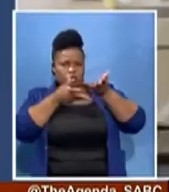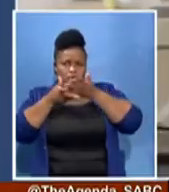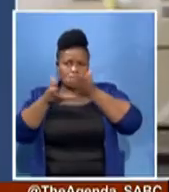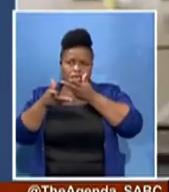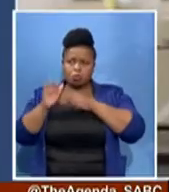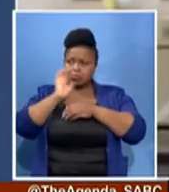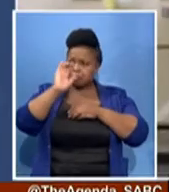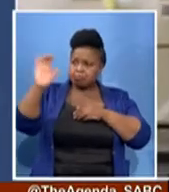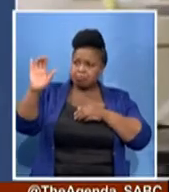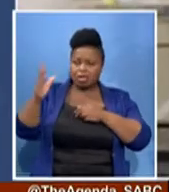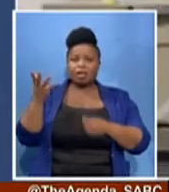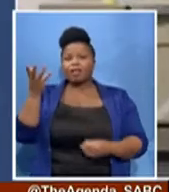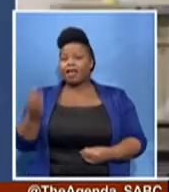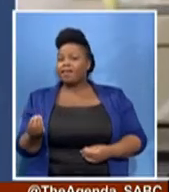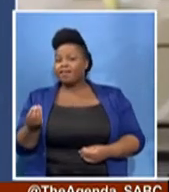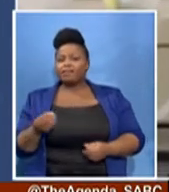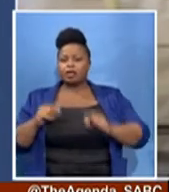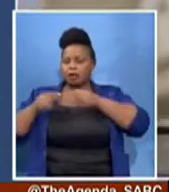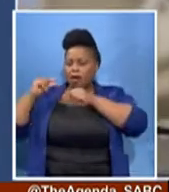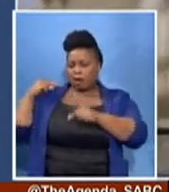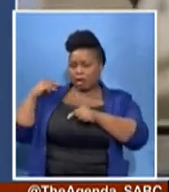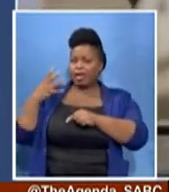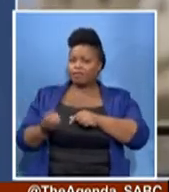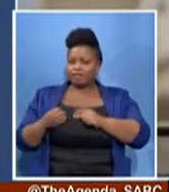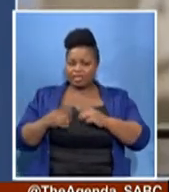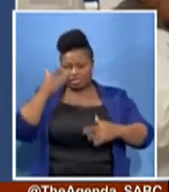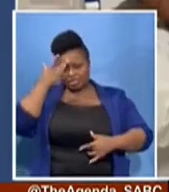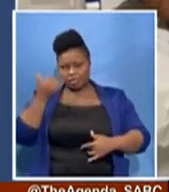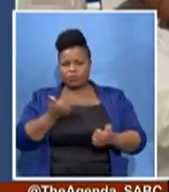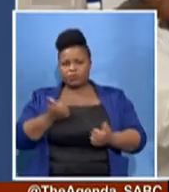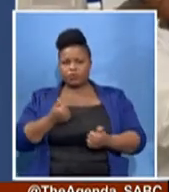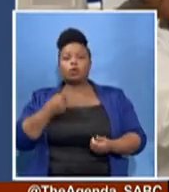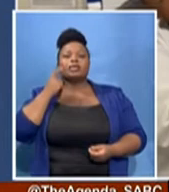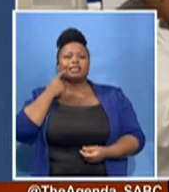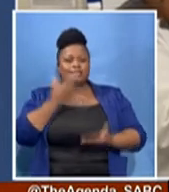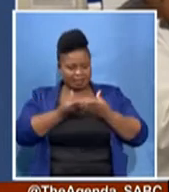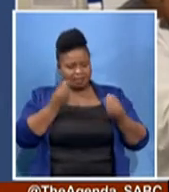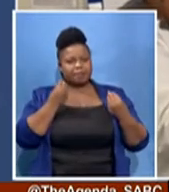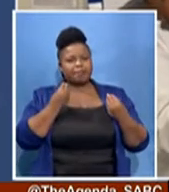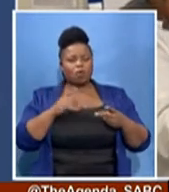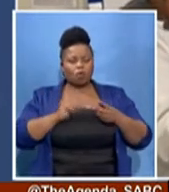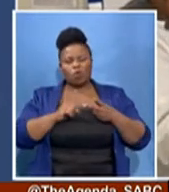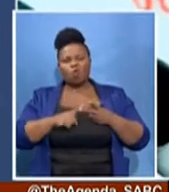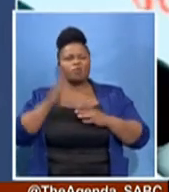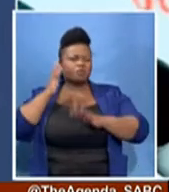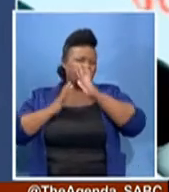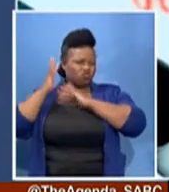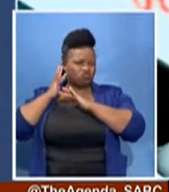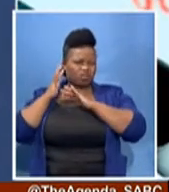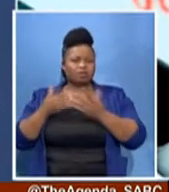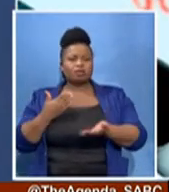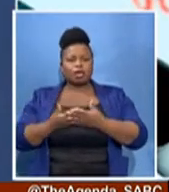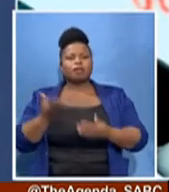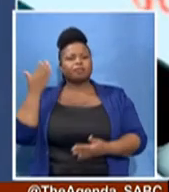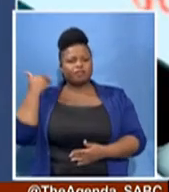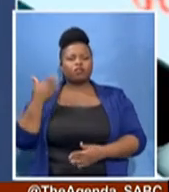genetic condition that predisposes them to clots or has a past history of having had clots of any sort. And then they're going to